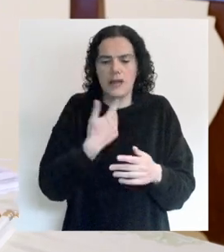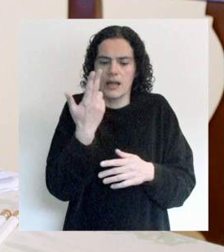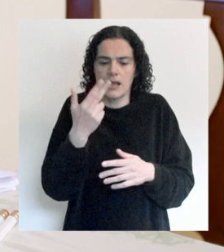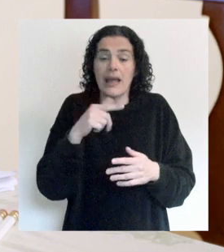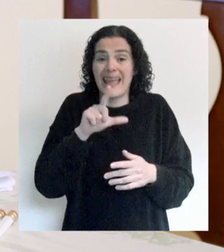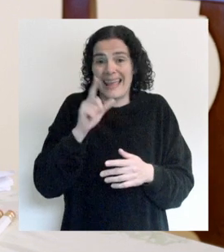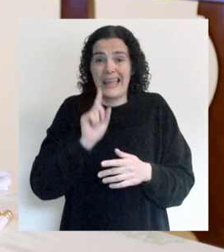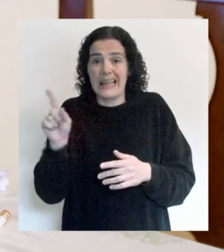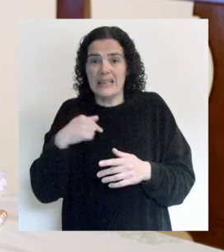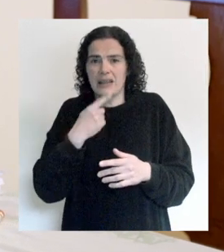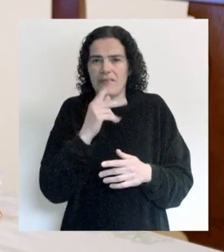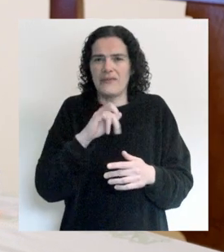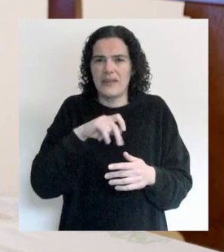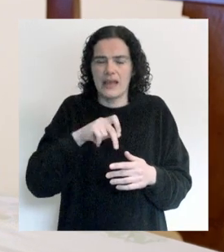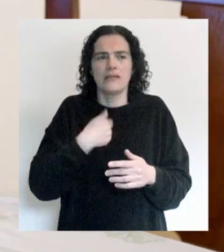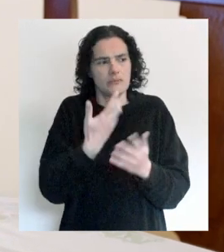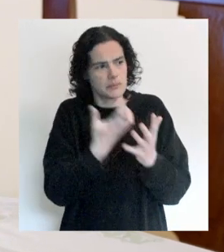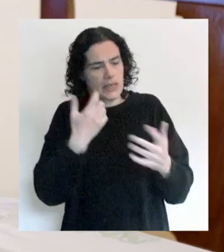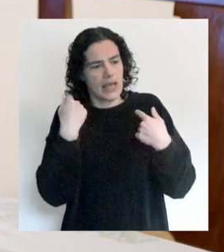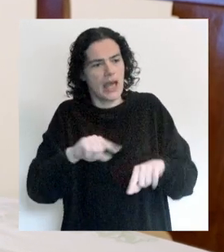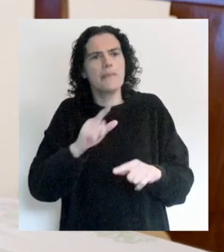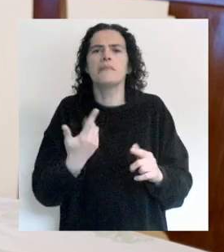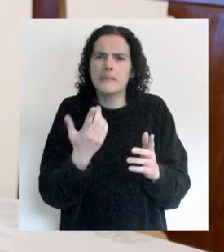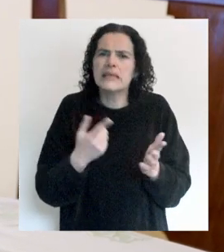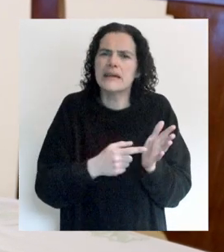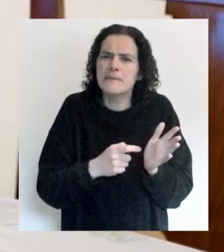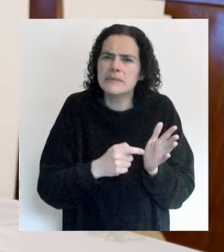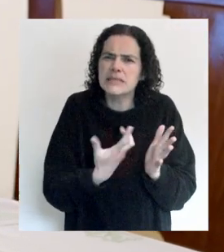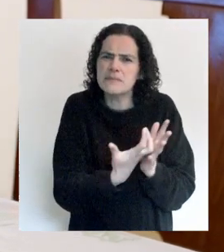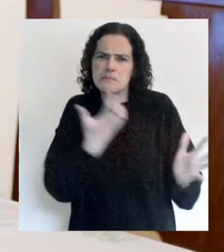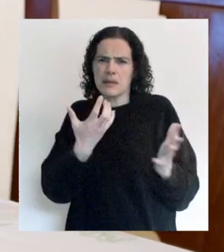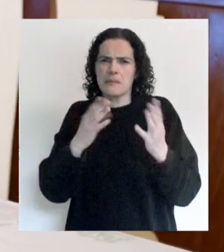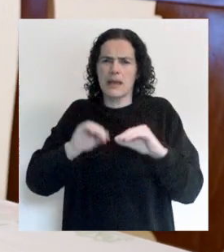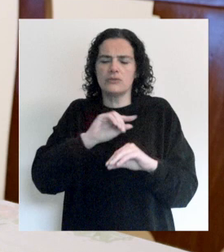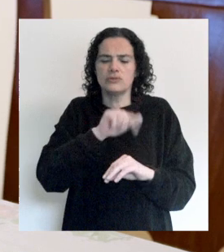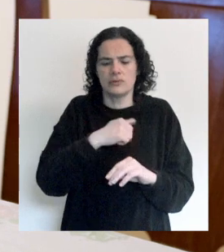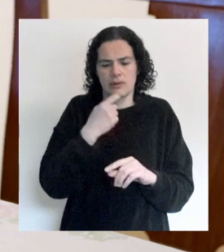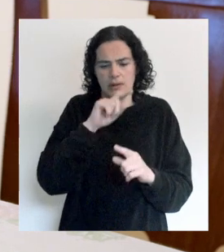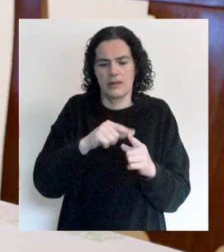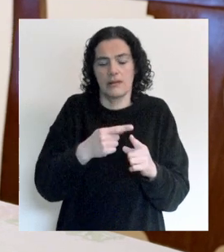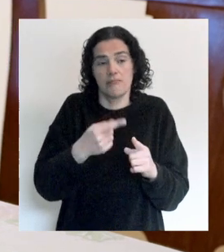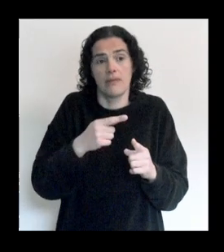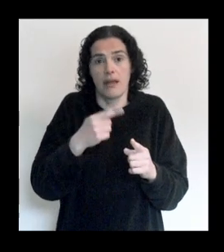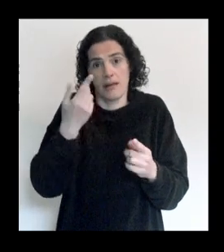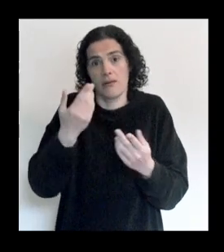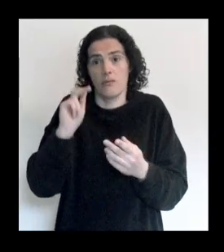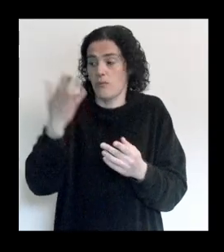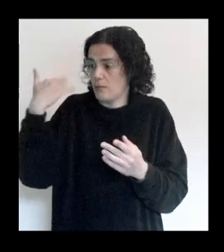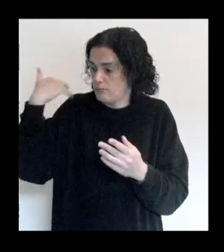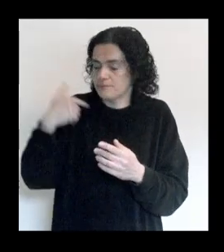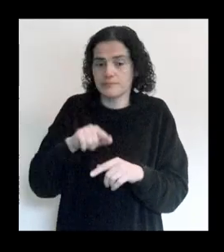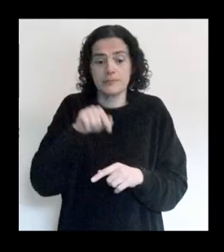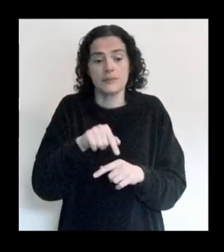Vienna, an artist like Louis Bourgeois in Vienna who needs more visibility, who deserves more visibility, whose work I have to see, and they all said, you've got to go and see Maria